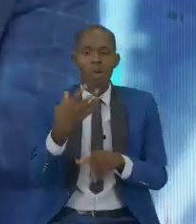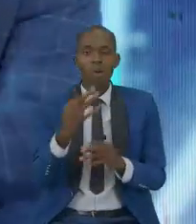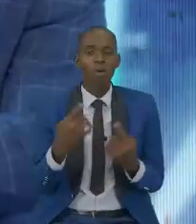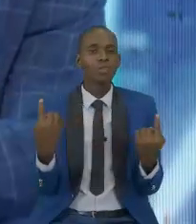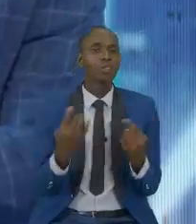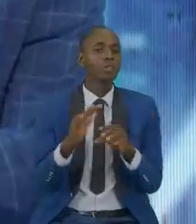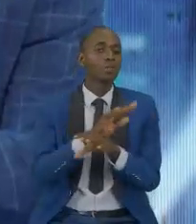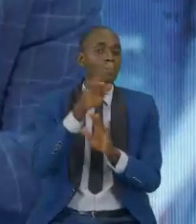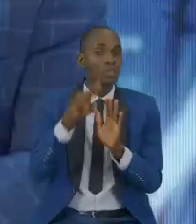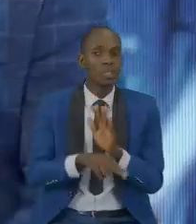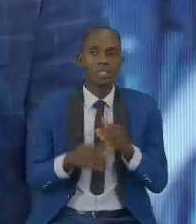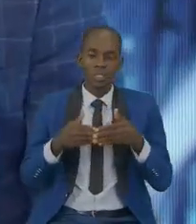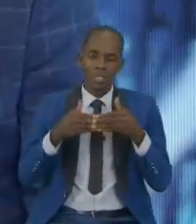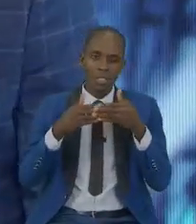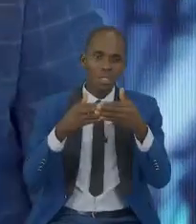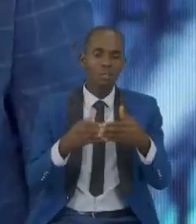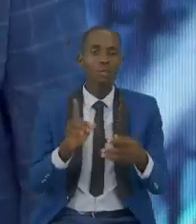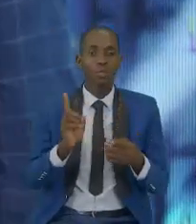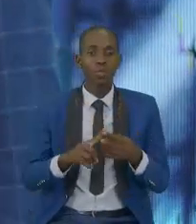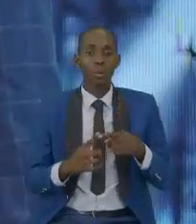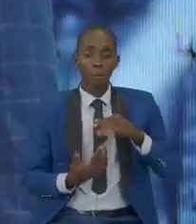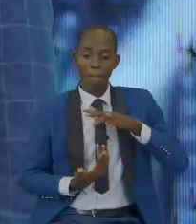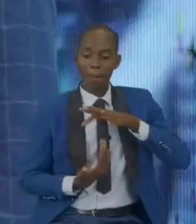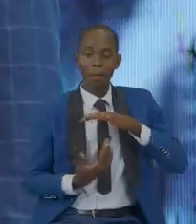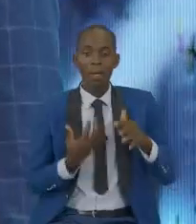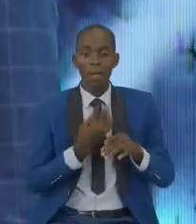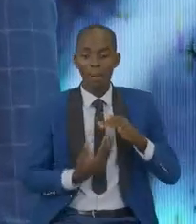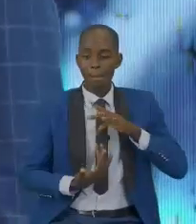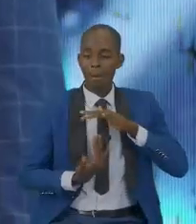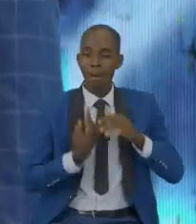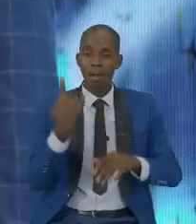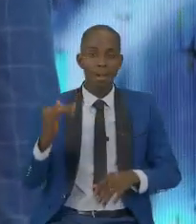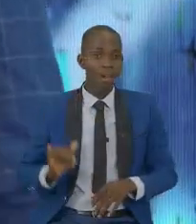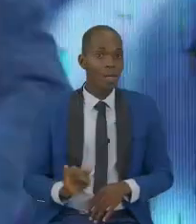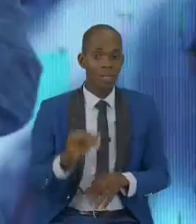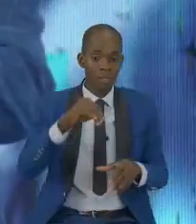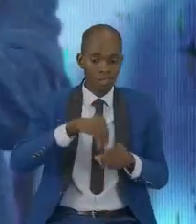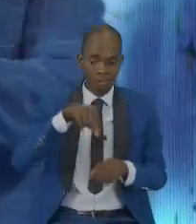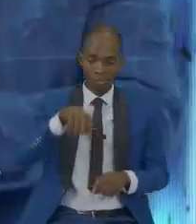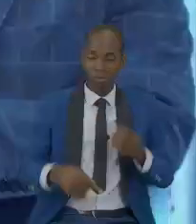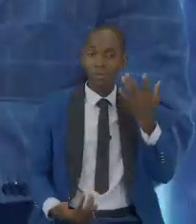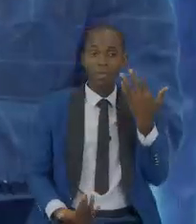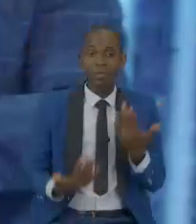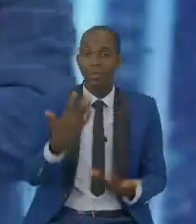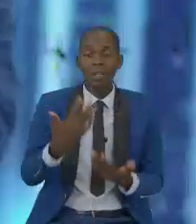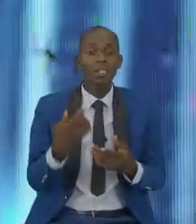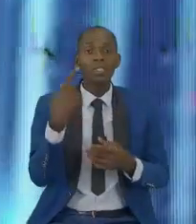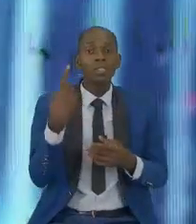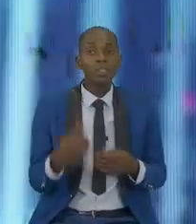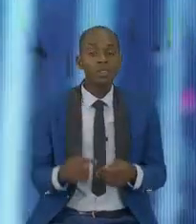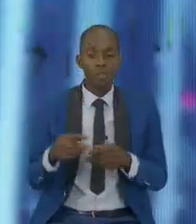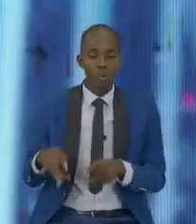sinfulness leads to burning and burning forever in hell fire. The way of